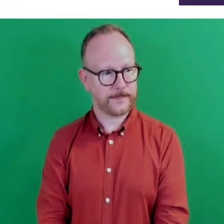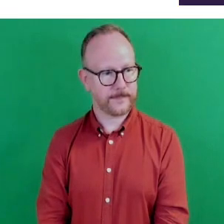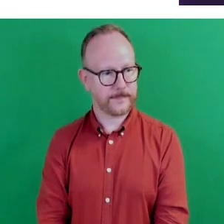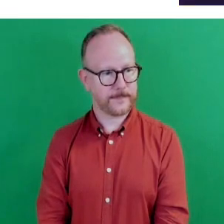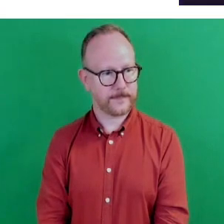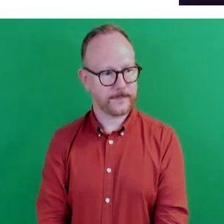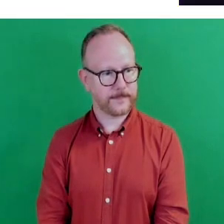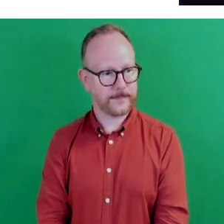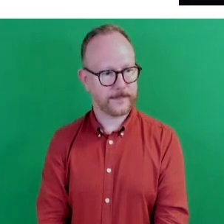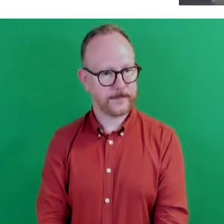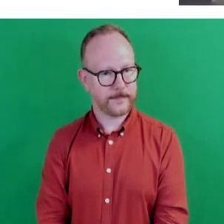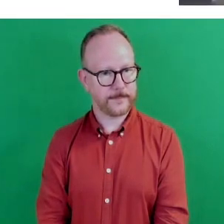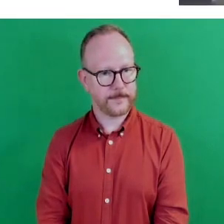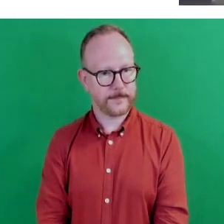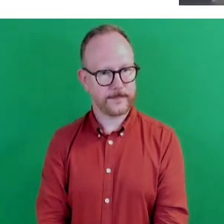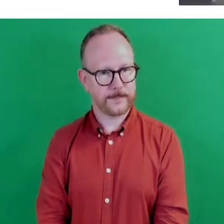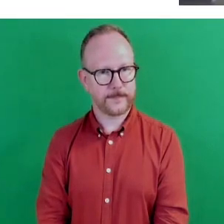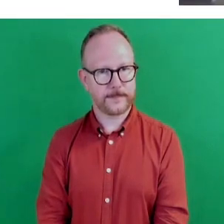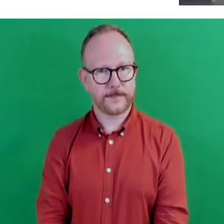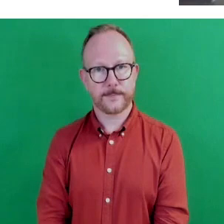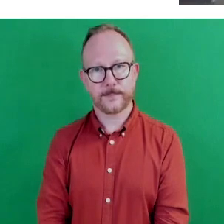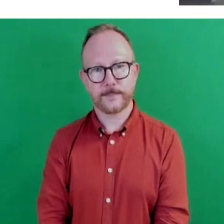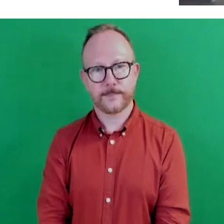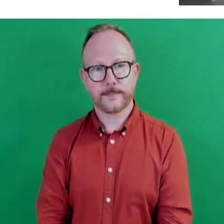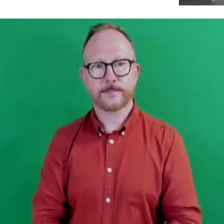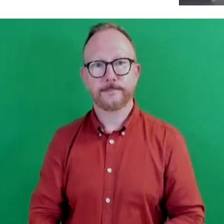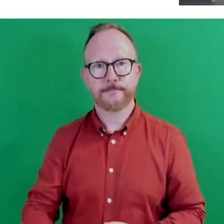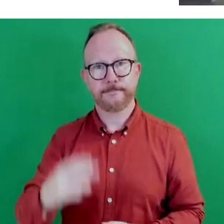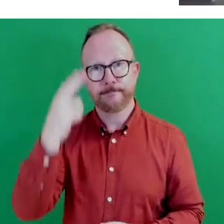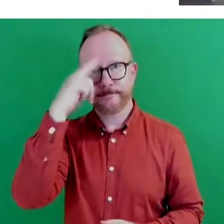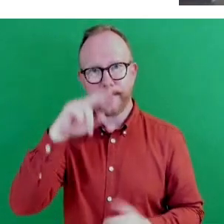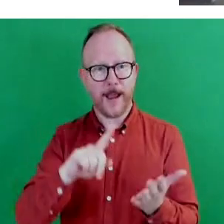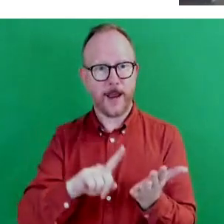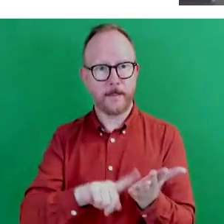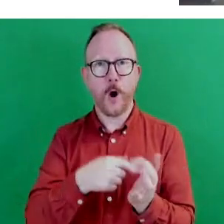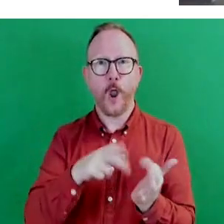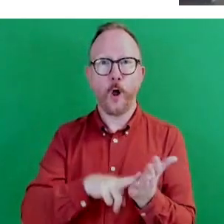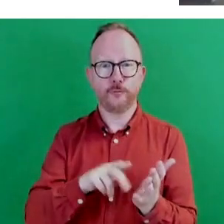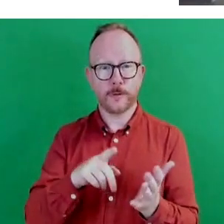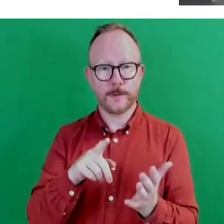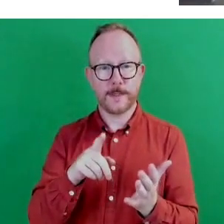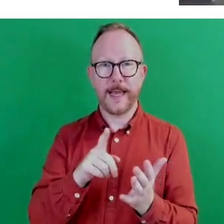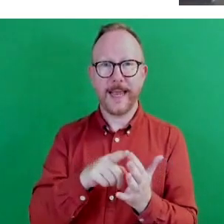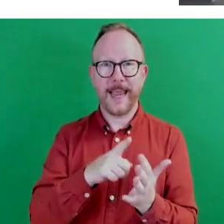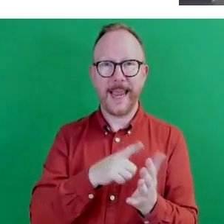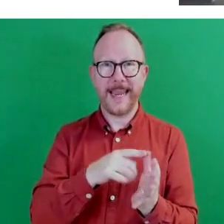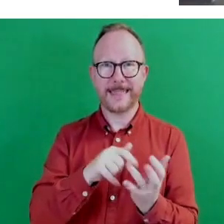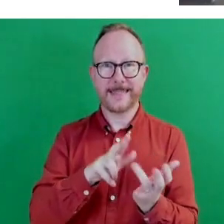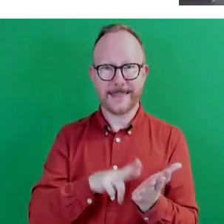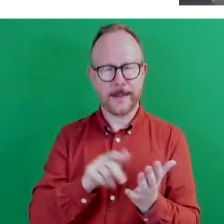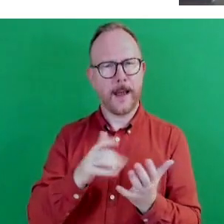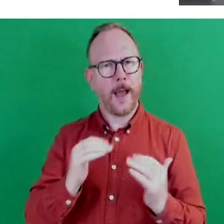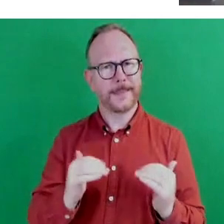So my name's Lauren Easton. I am a senior PWP or Psychological